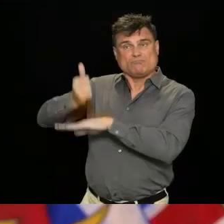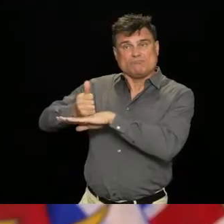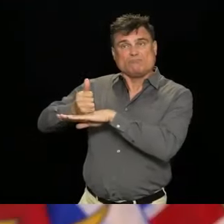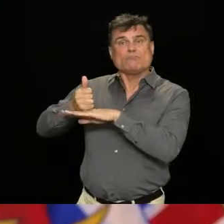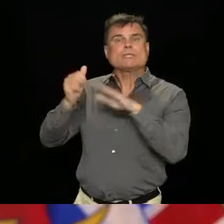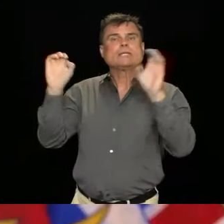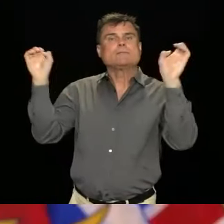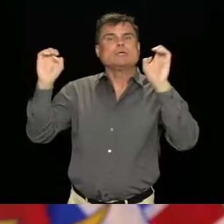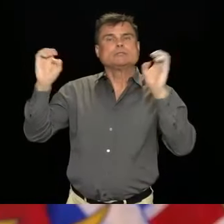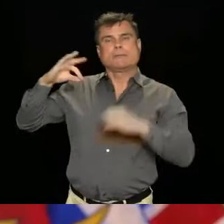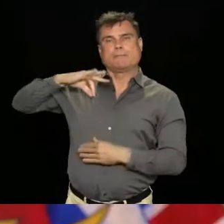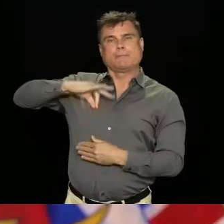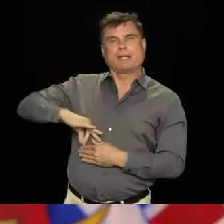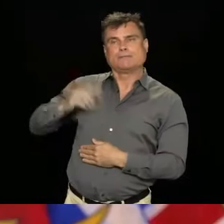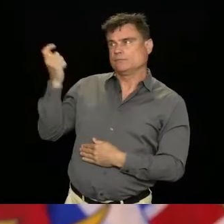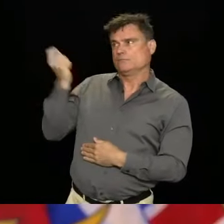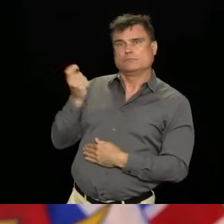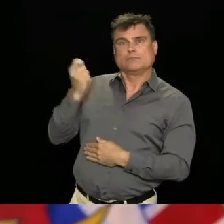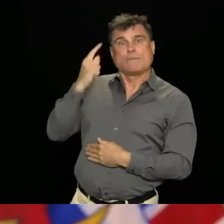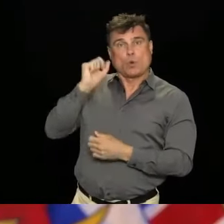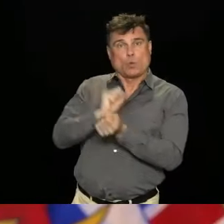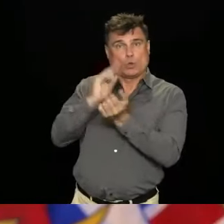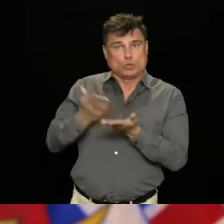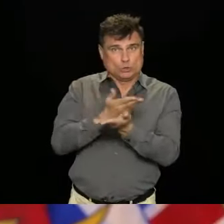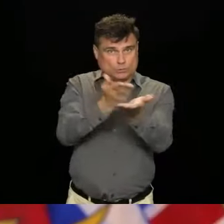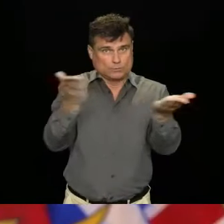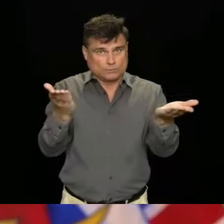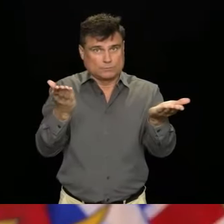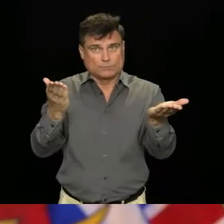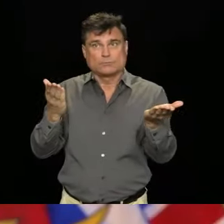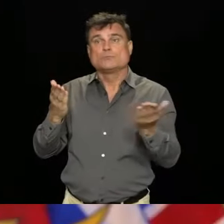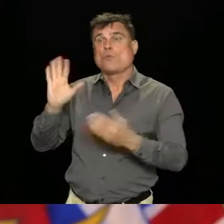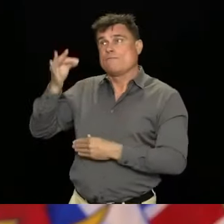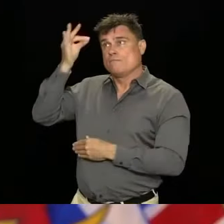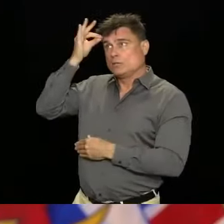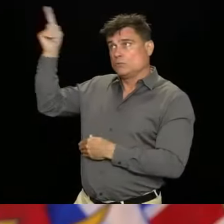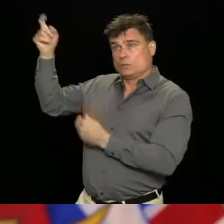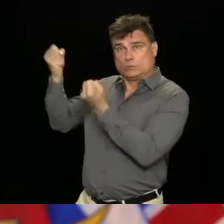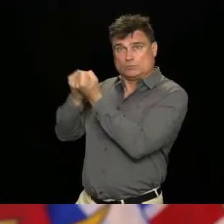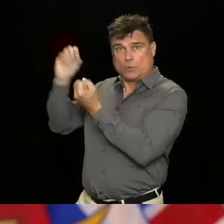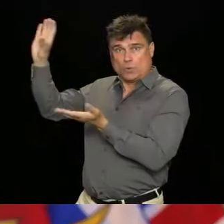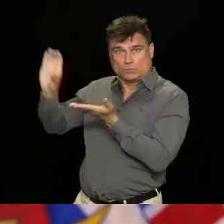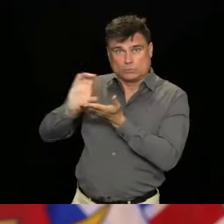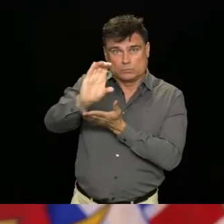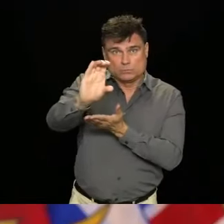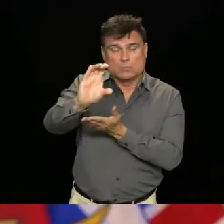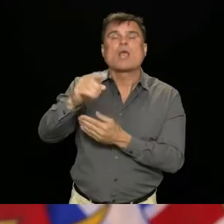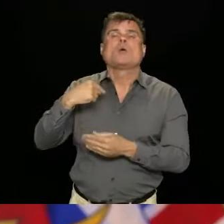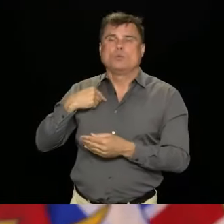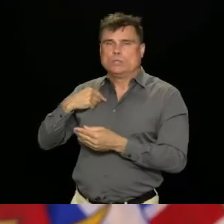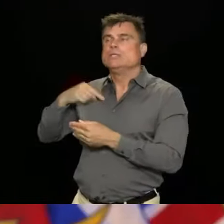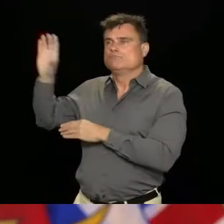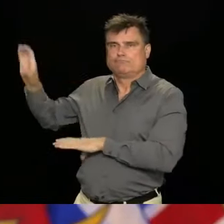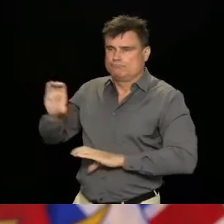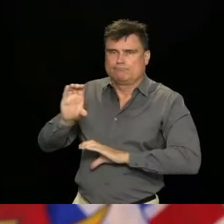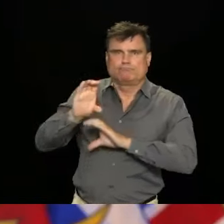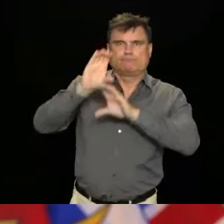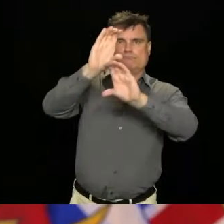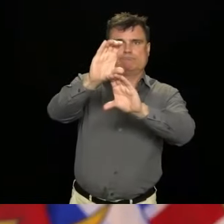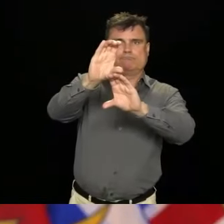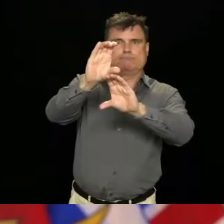for Workers. That adds to federal income supports for Canadians who've been without a paycheck during this challenging